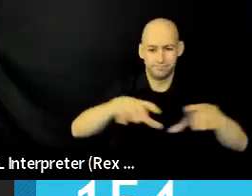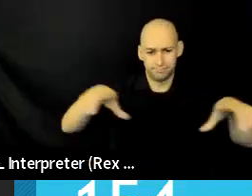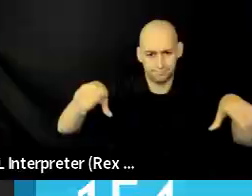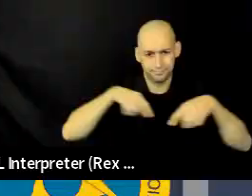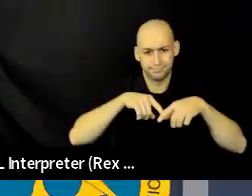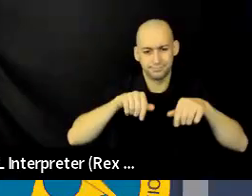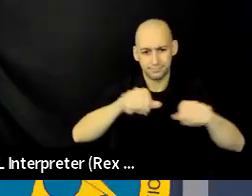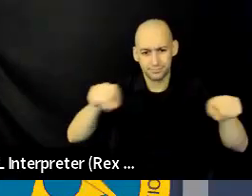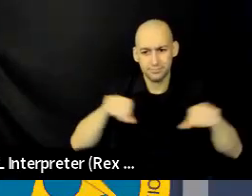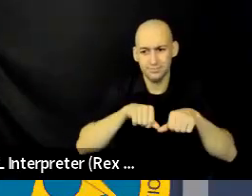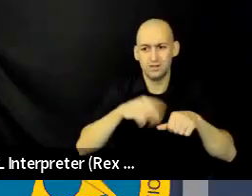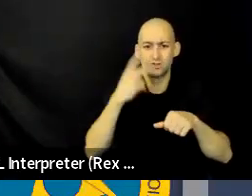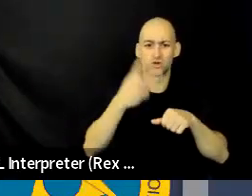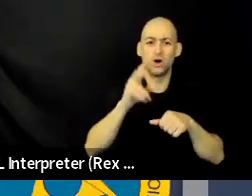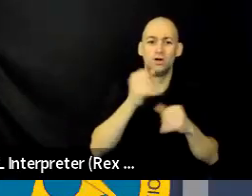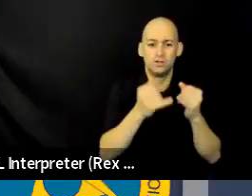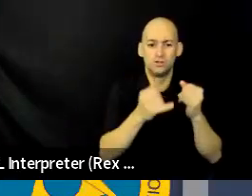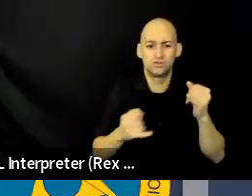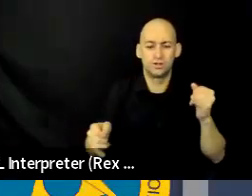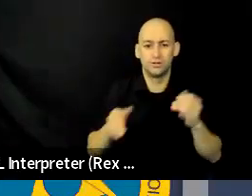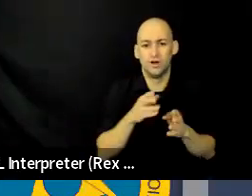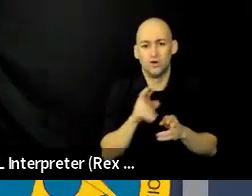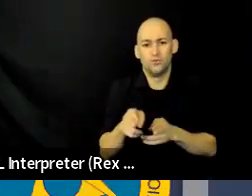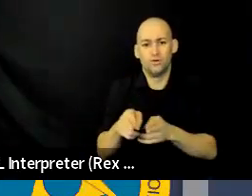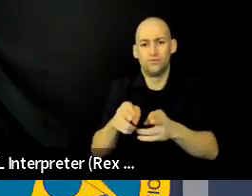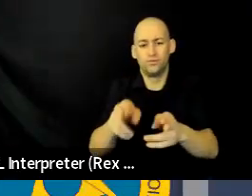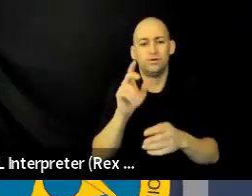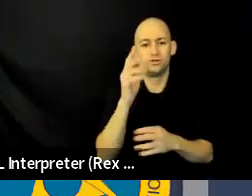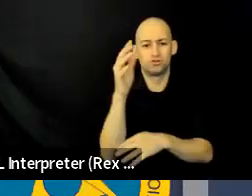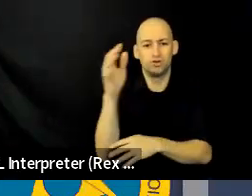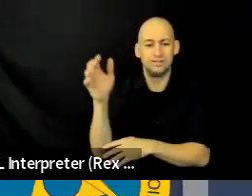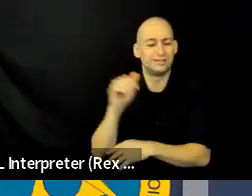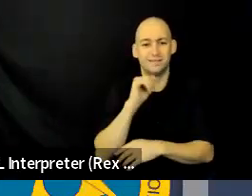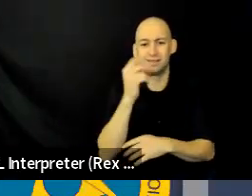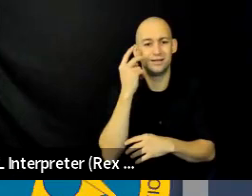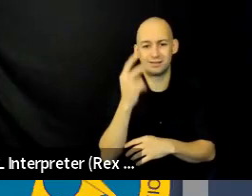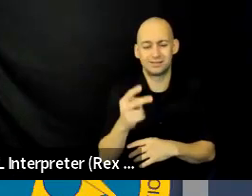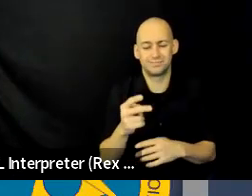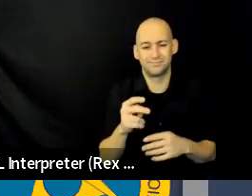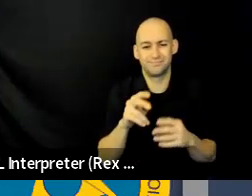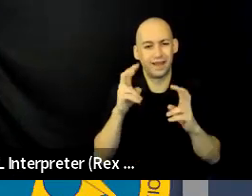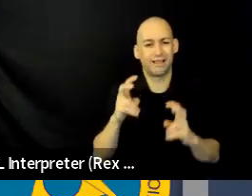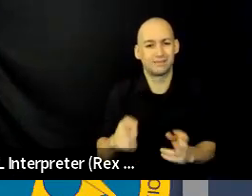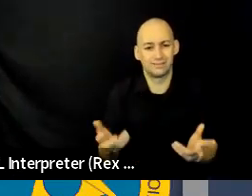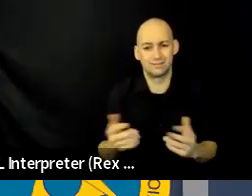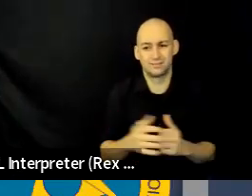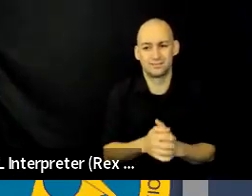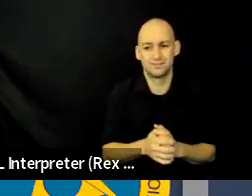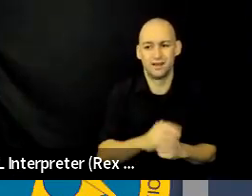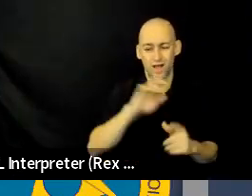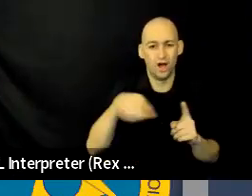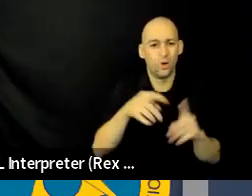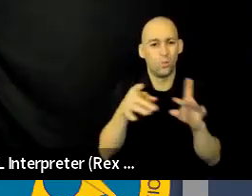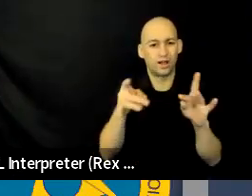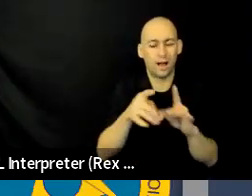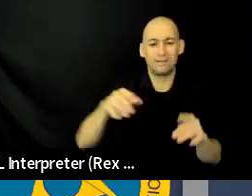saw a stream and trees. They didn't do an analysis. That was, so when there's comments that were